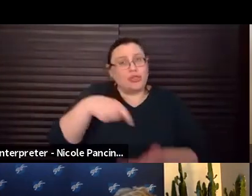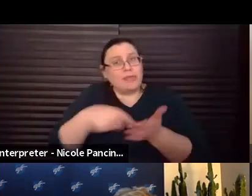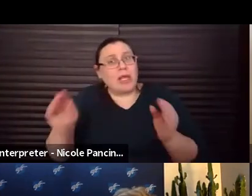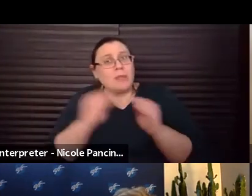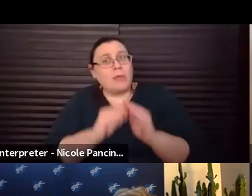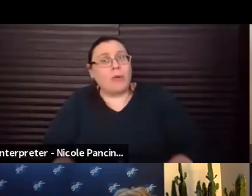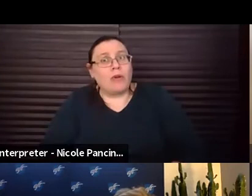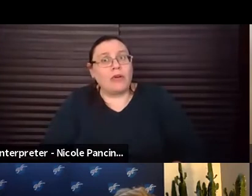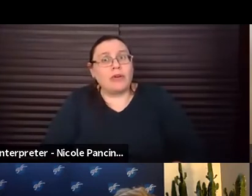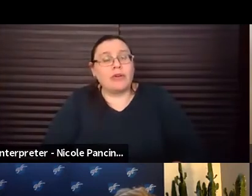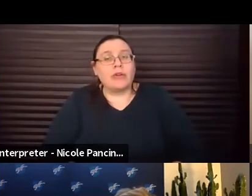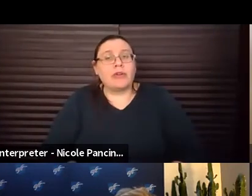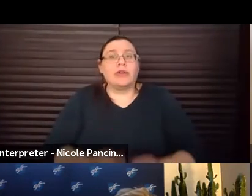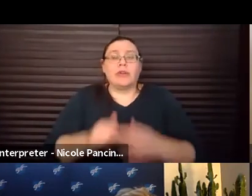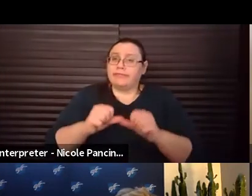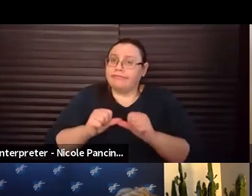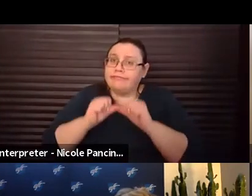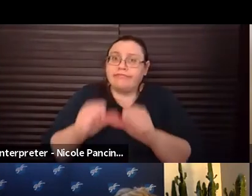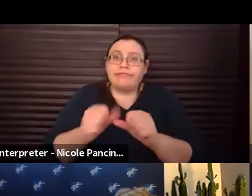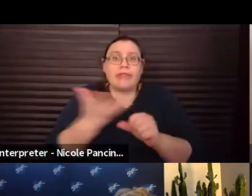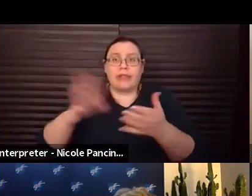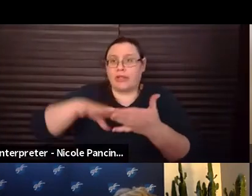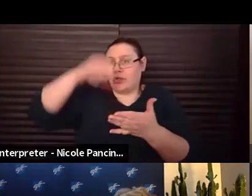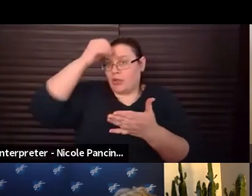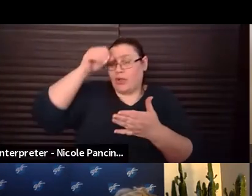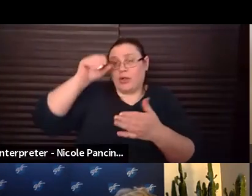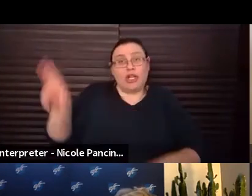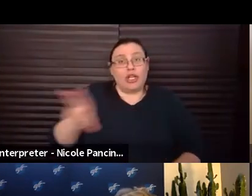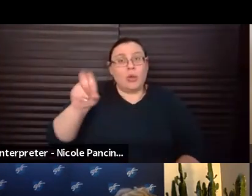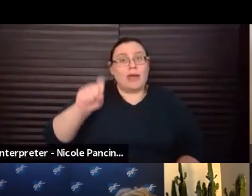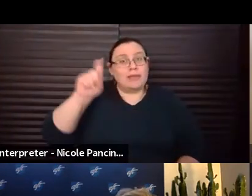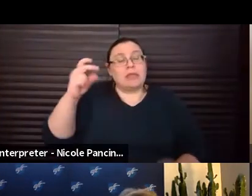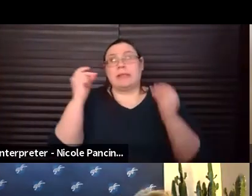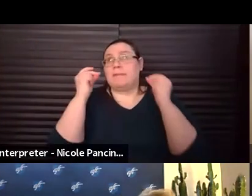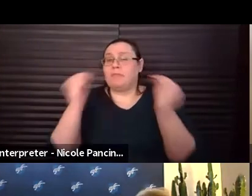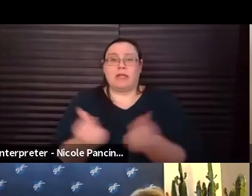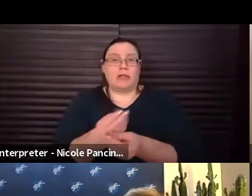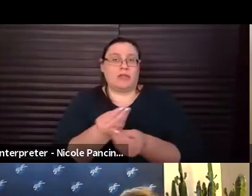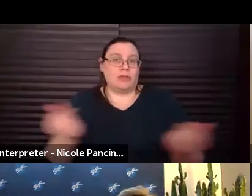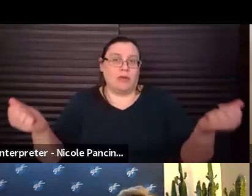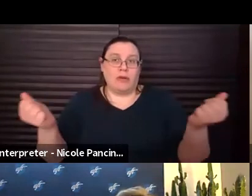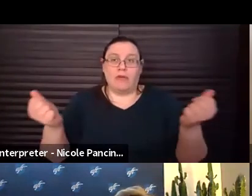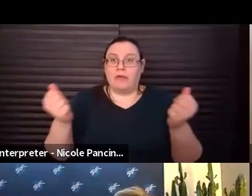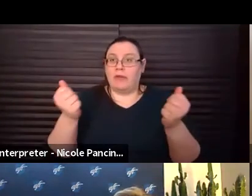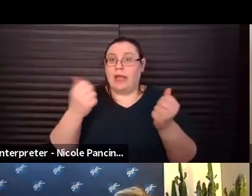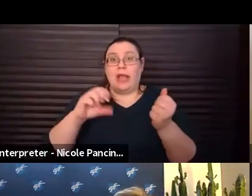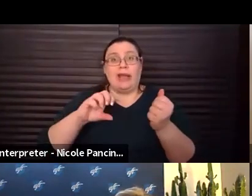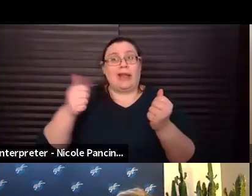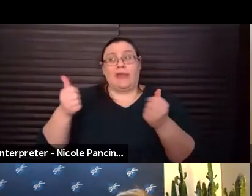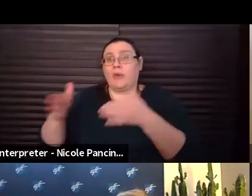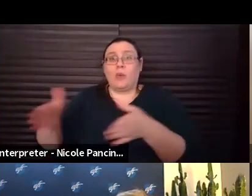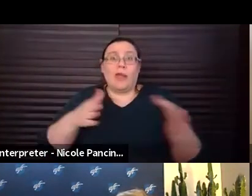This is an enduring and defining lesson that this nation must immediately address. In any other facet, as I said,